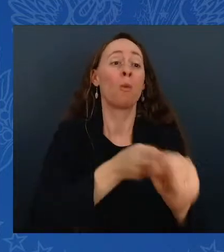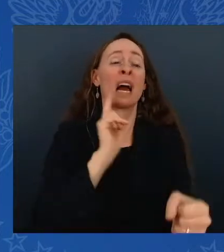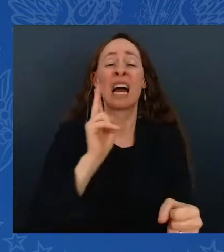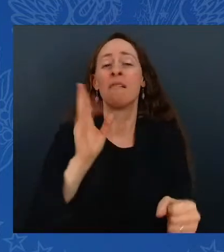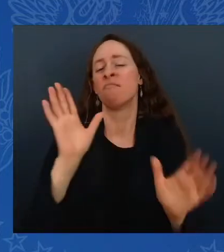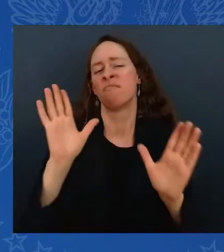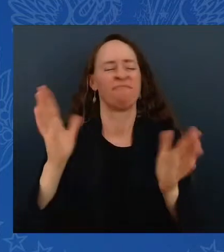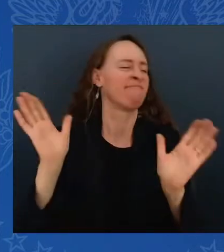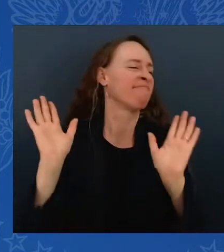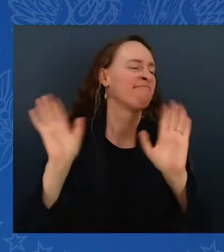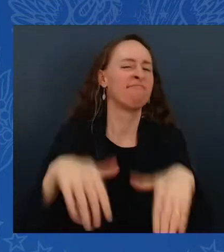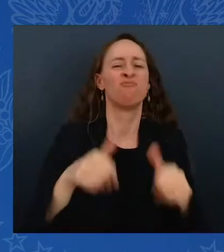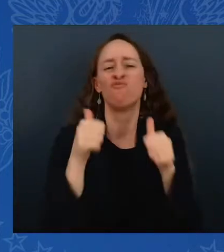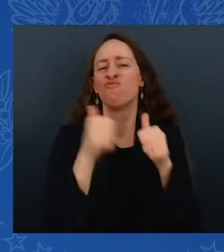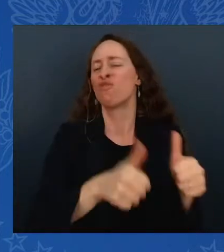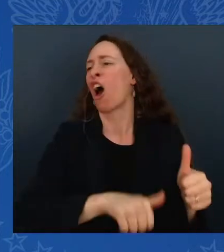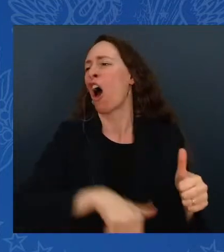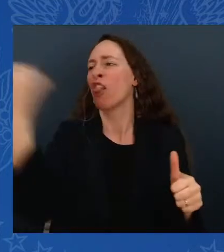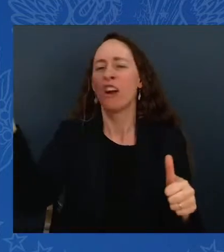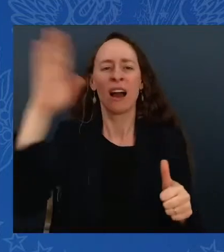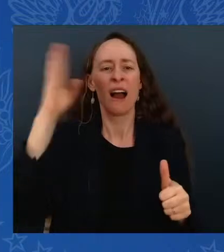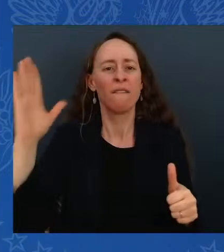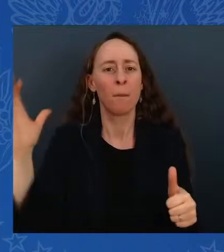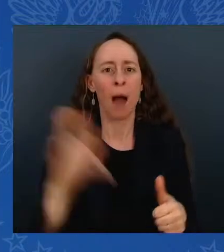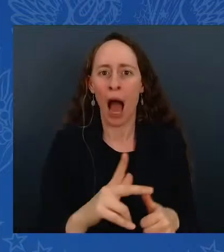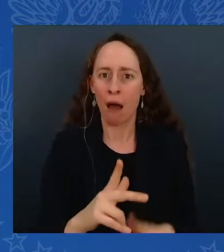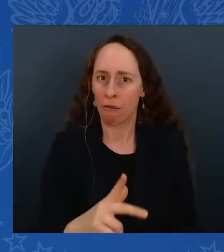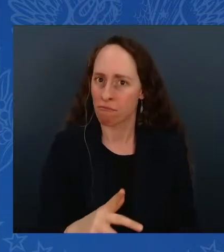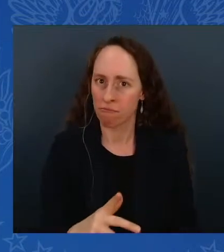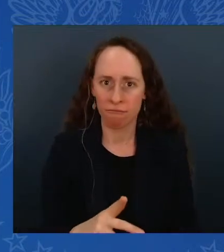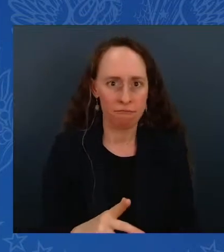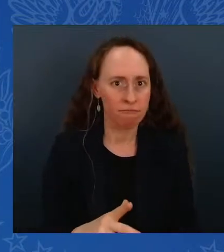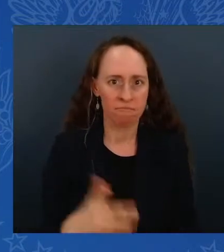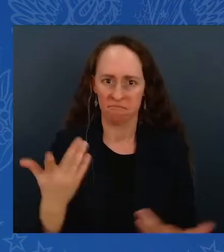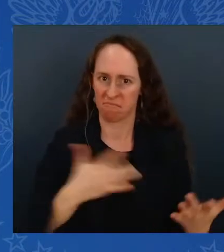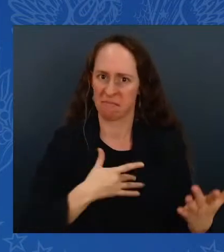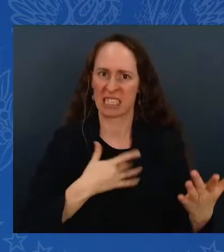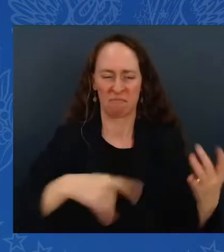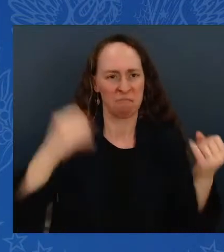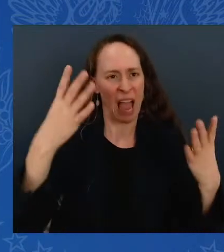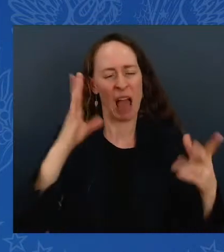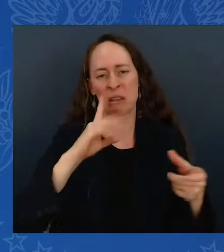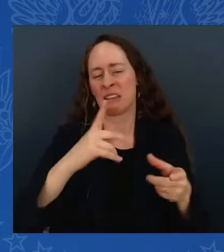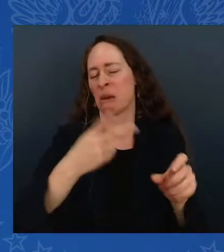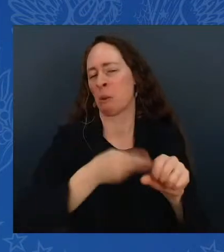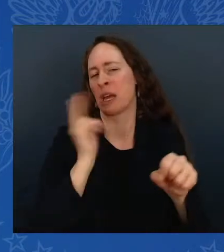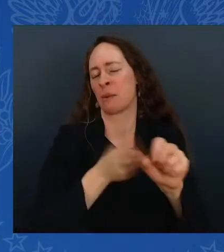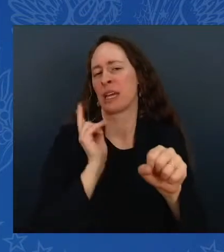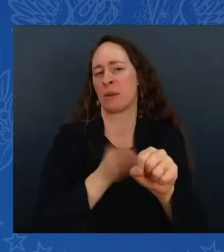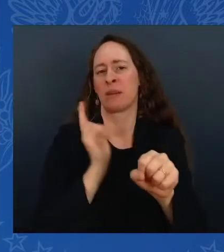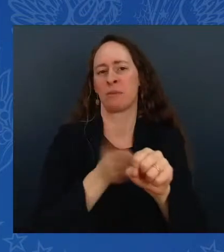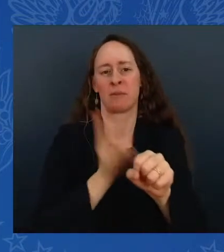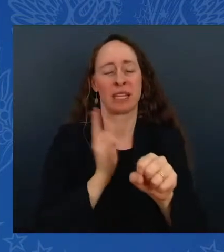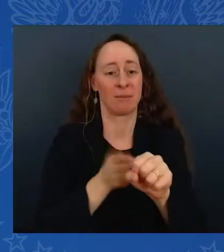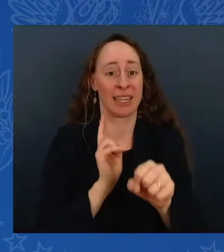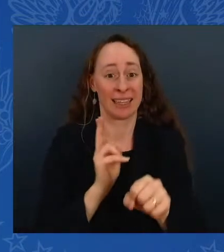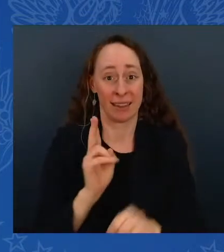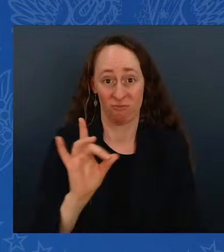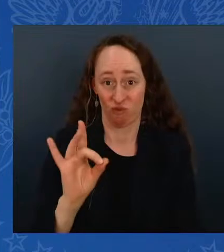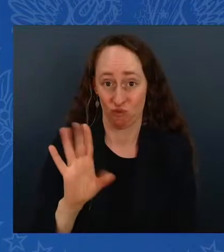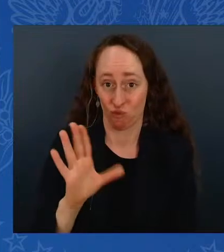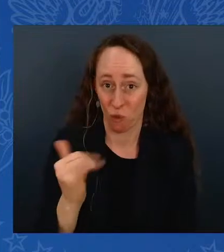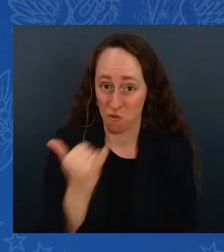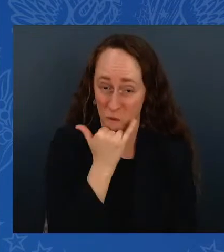Great Resignation. Well, to state the obvious, they were dead wrong. We now have the highest working